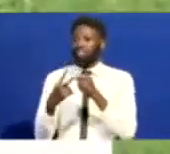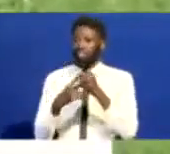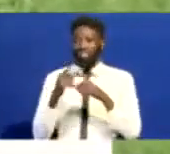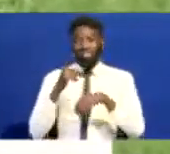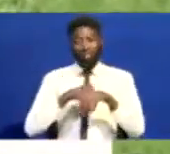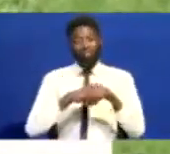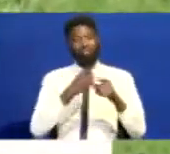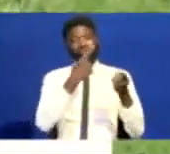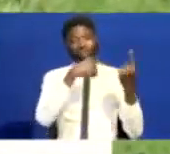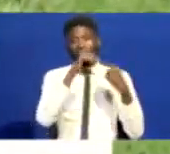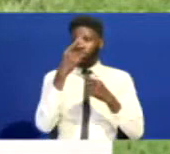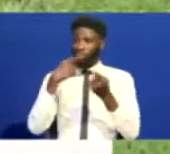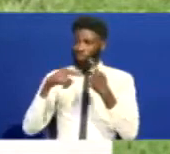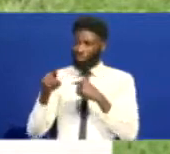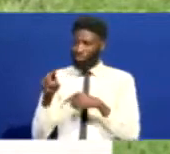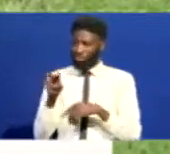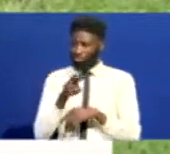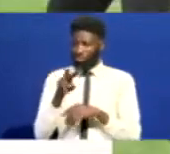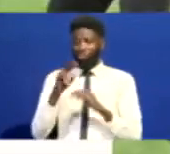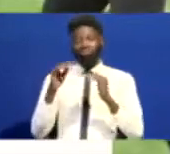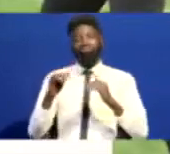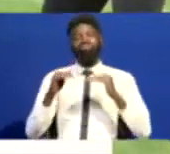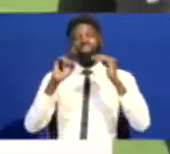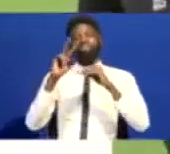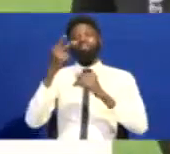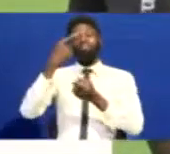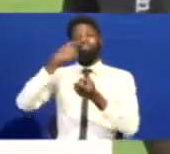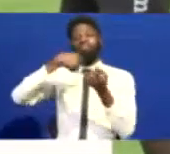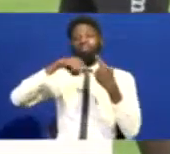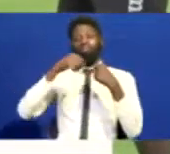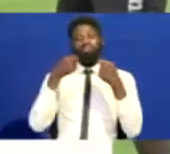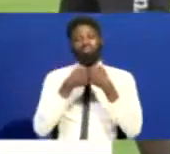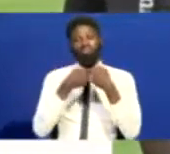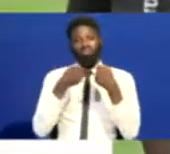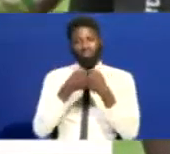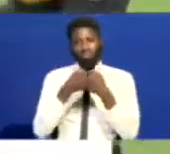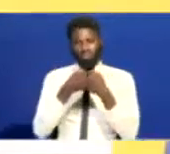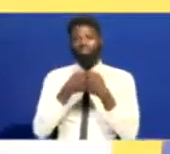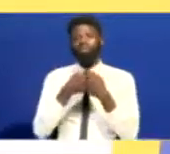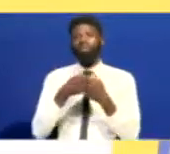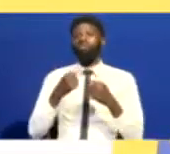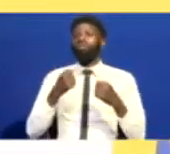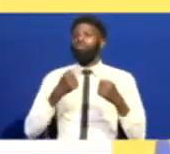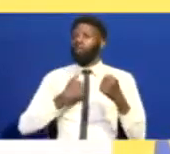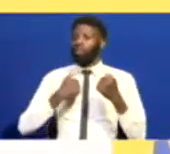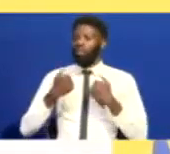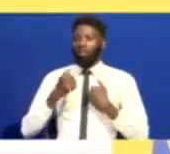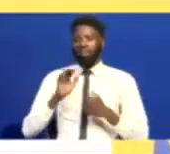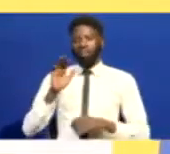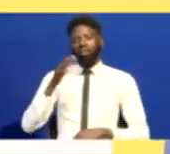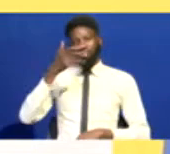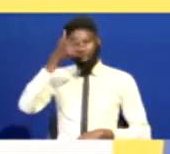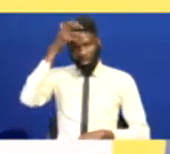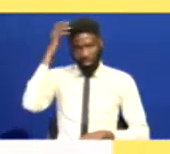both legs will advance to the second preliminary round and will face Rayon Sport of Rwanda.